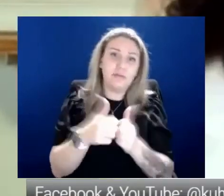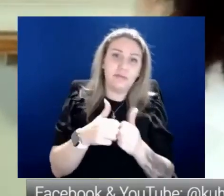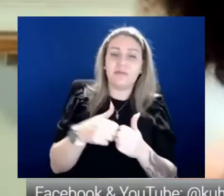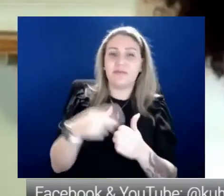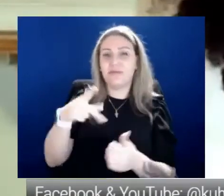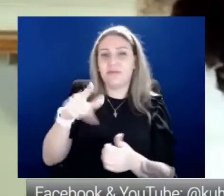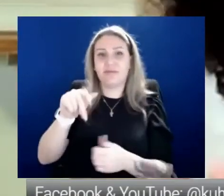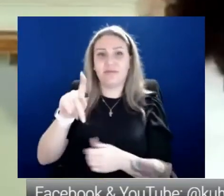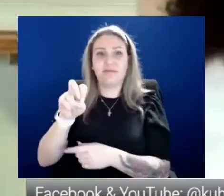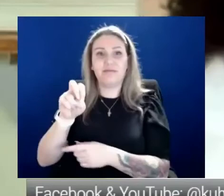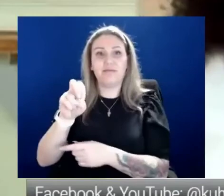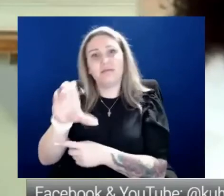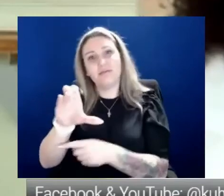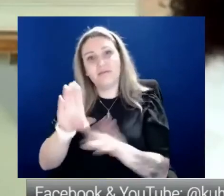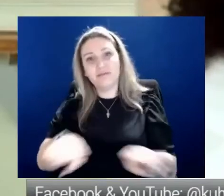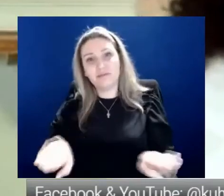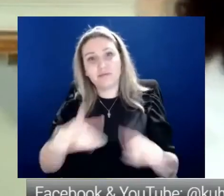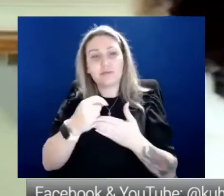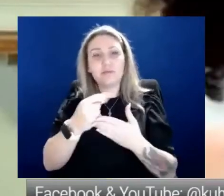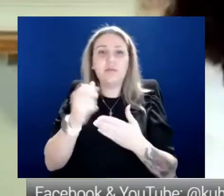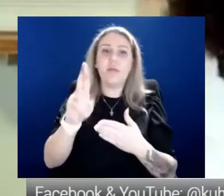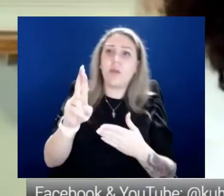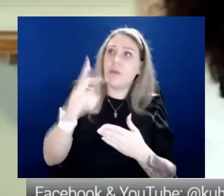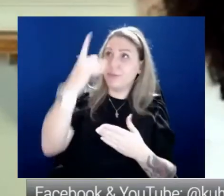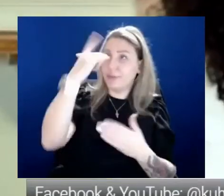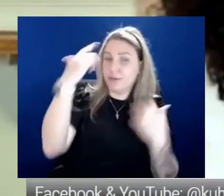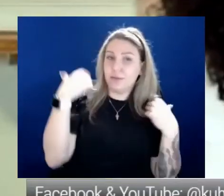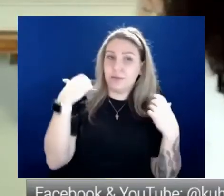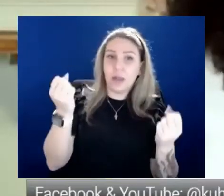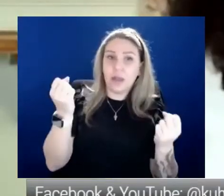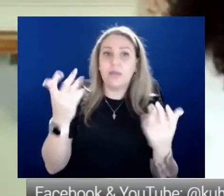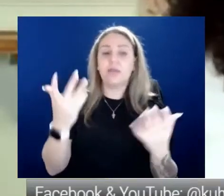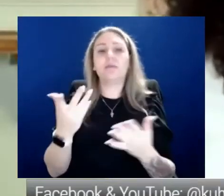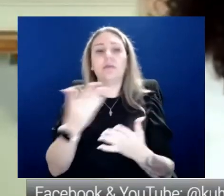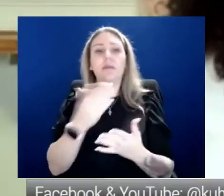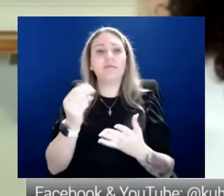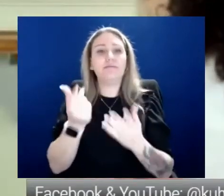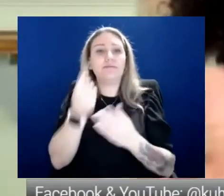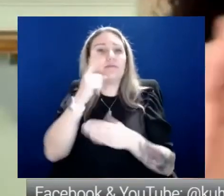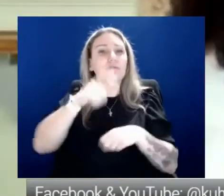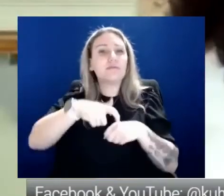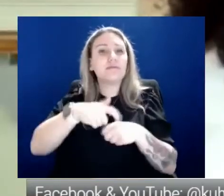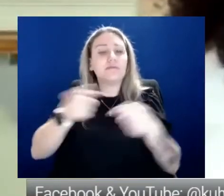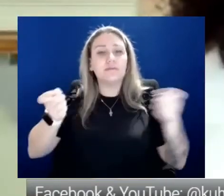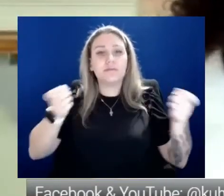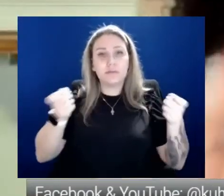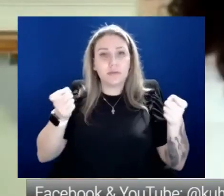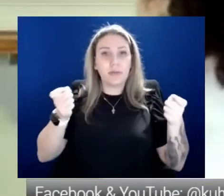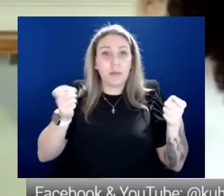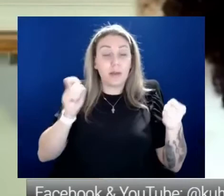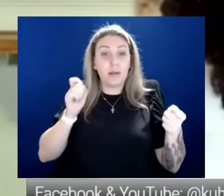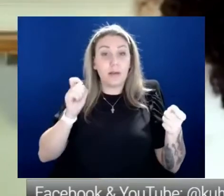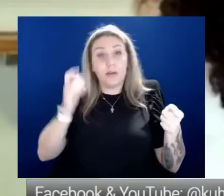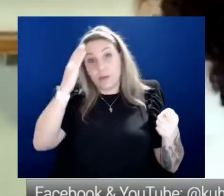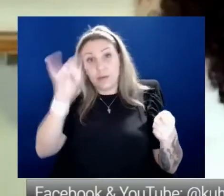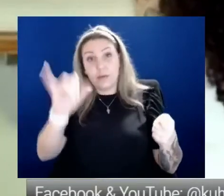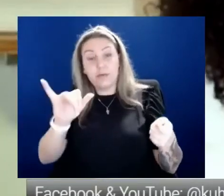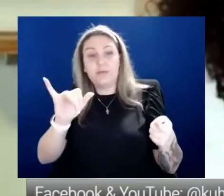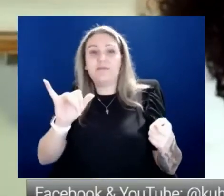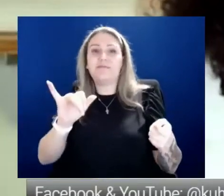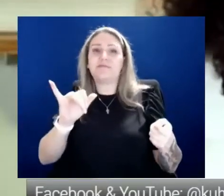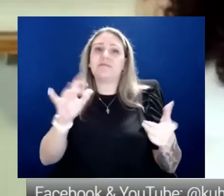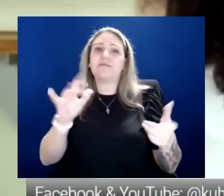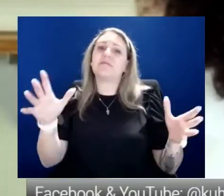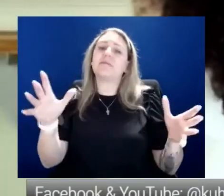health or balancing and understanding time management. And so knowing that it takes a village